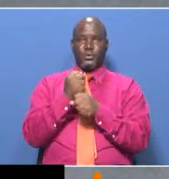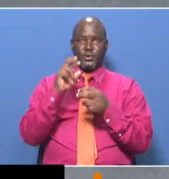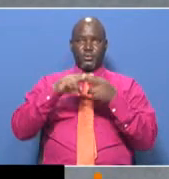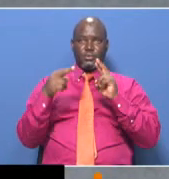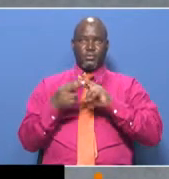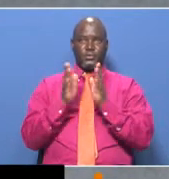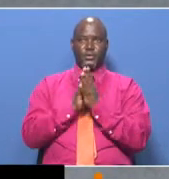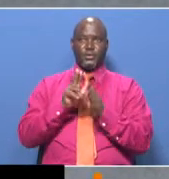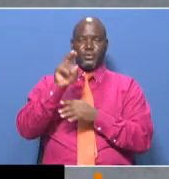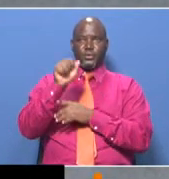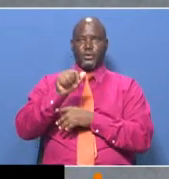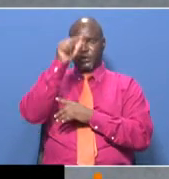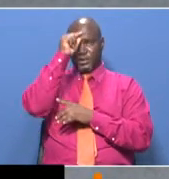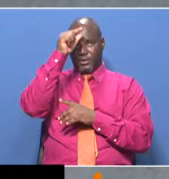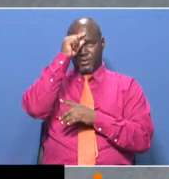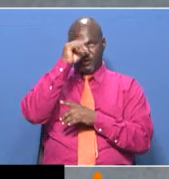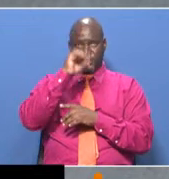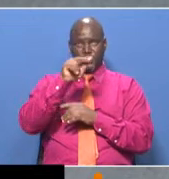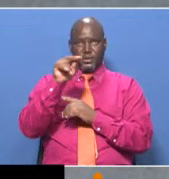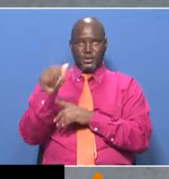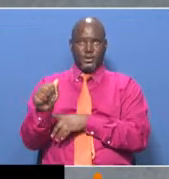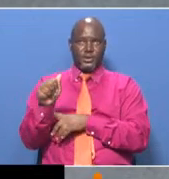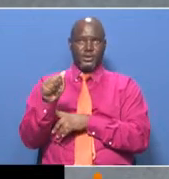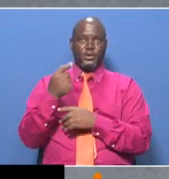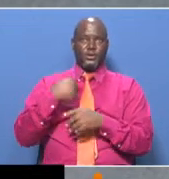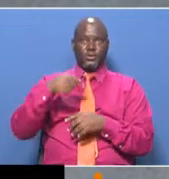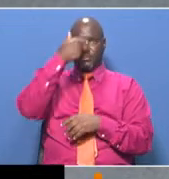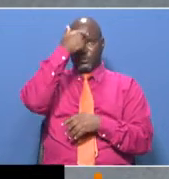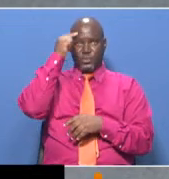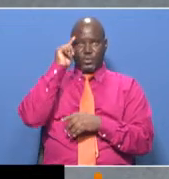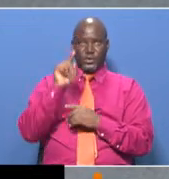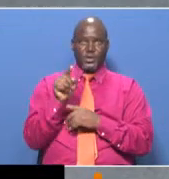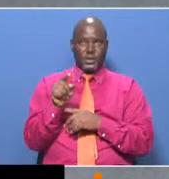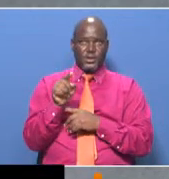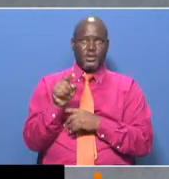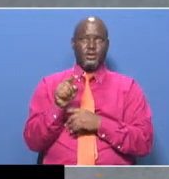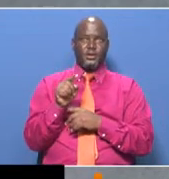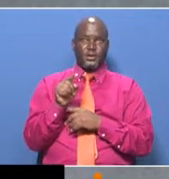with the US government and the CIA. And because of its